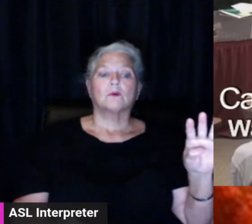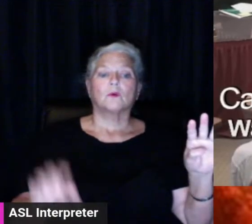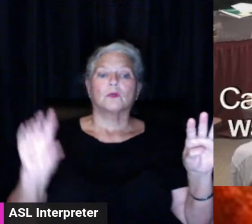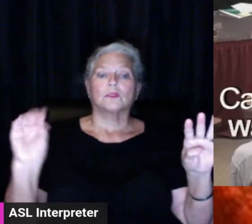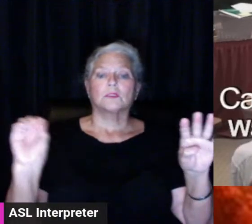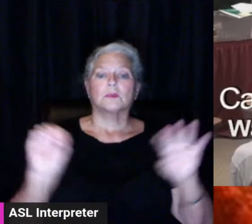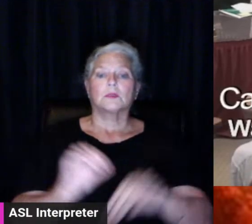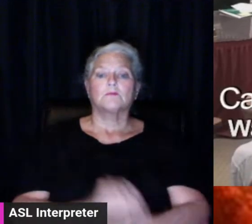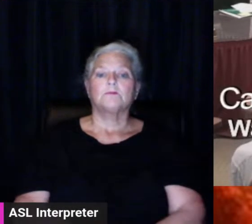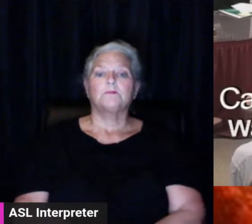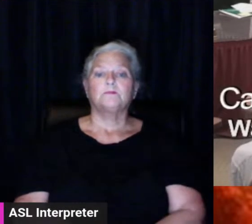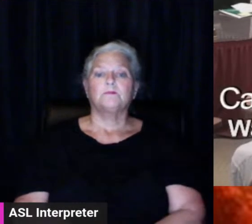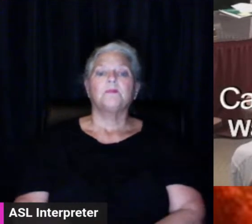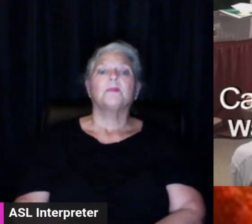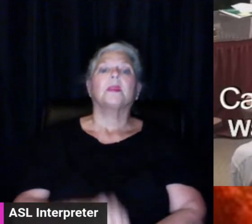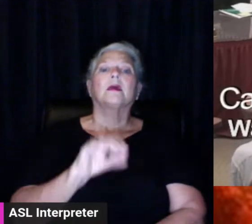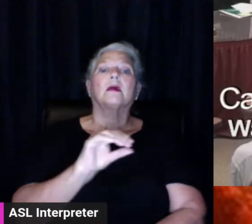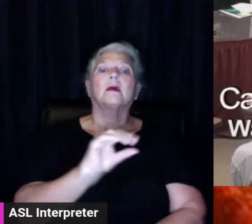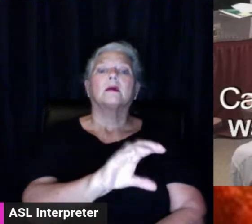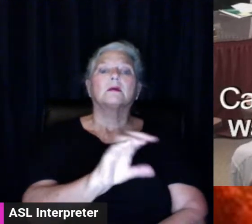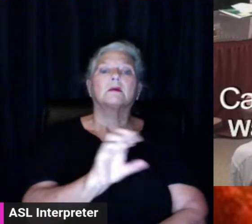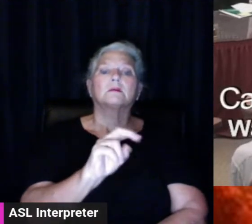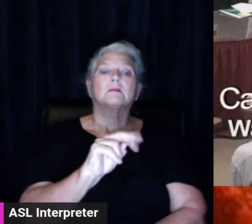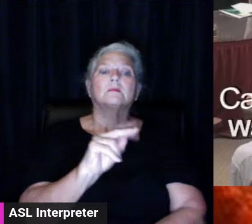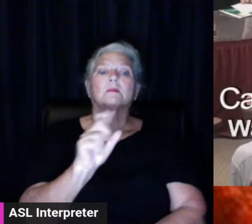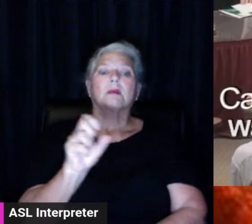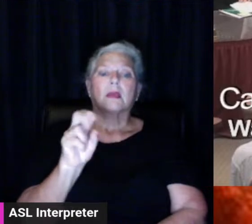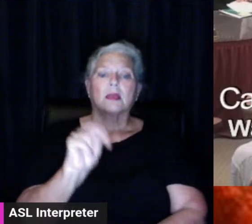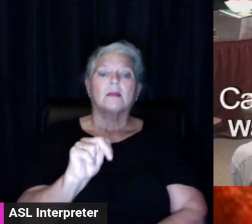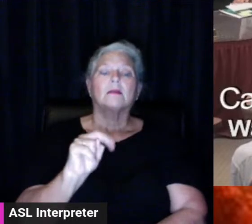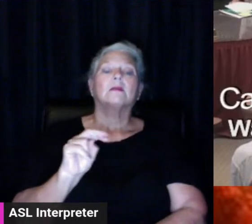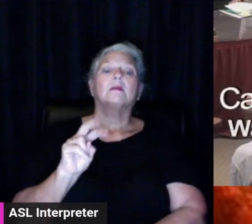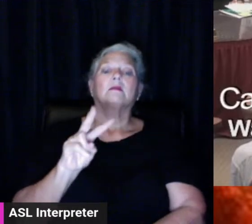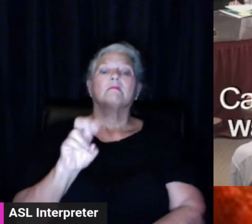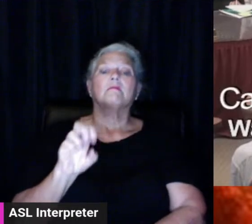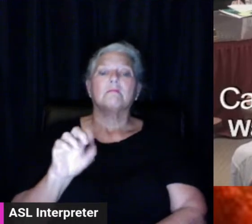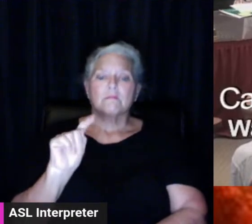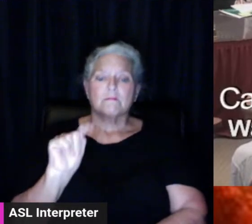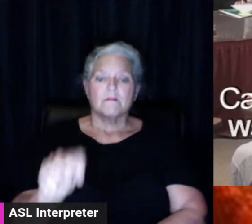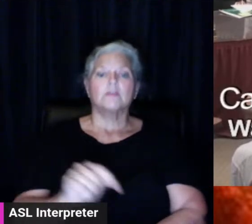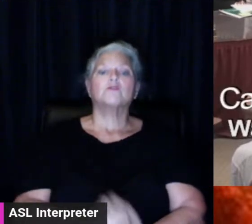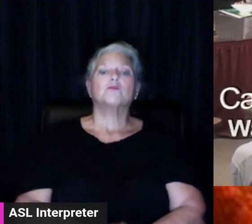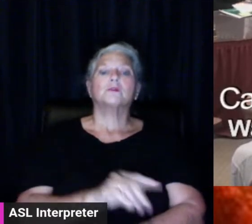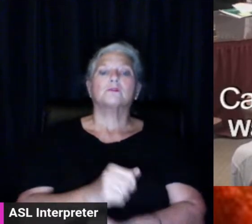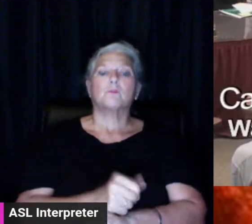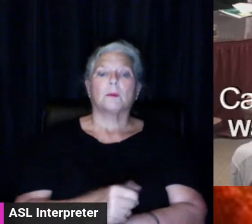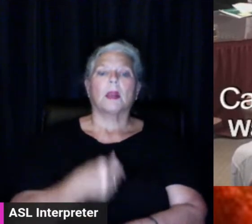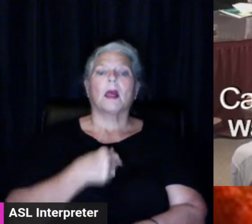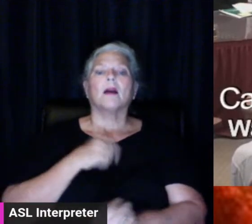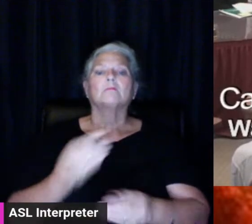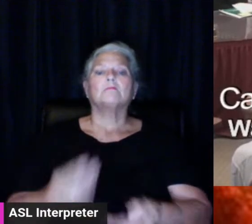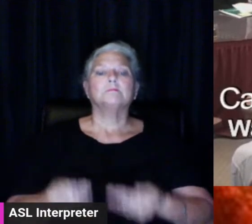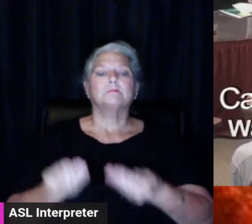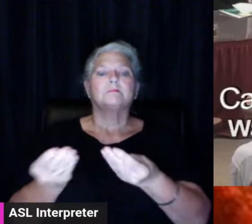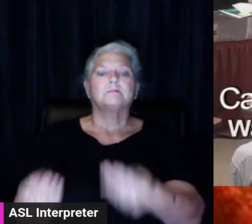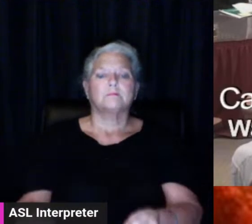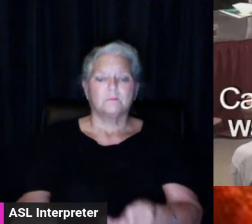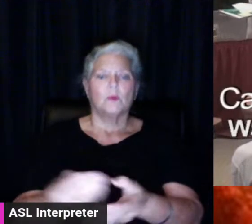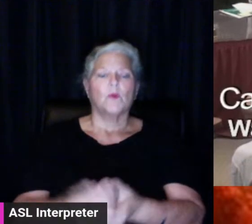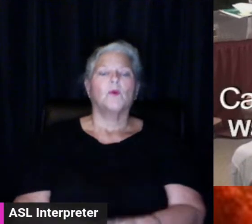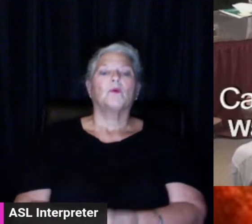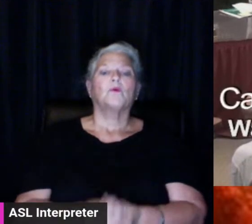appointment of the Canton Veterans Council, William Gamble. I move that we approve William Gamble to the Veterans